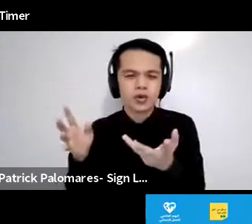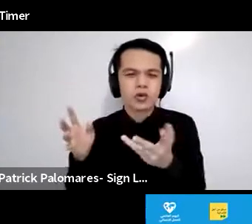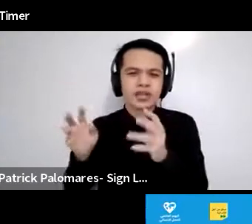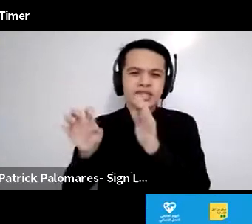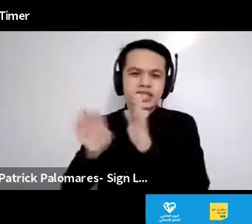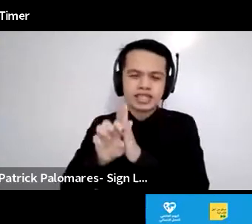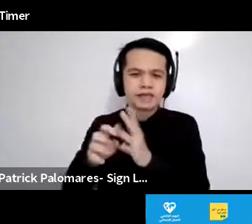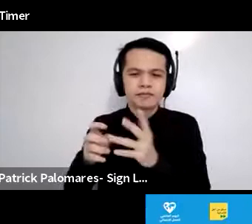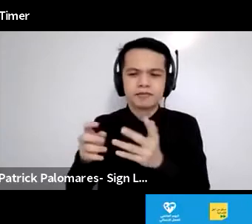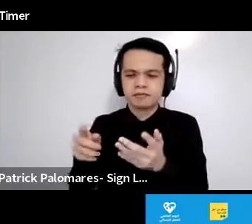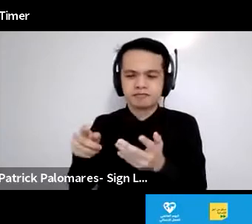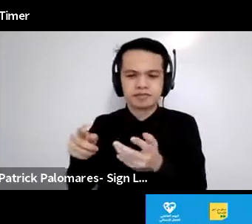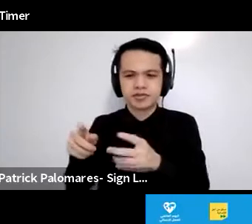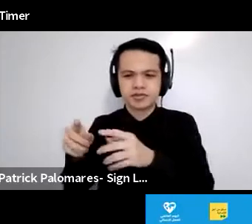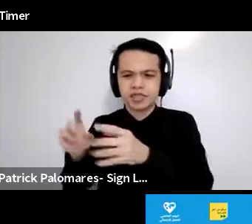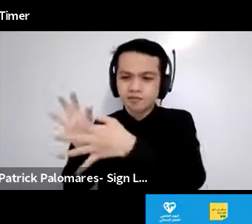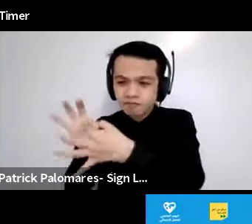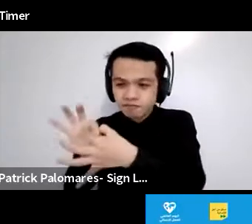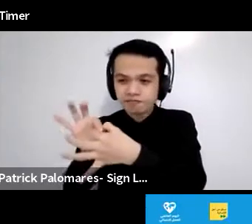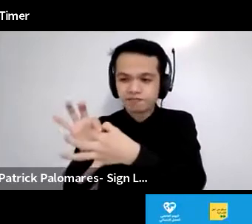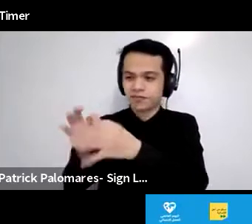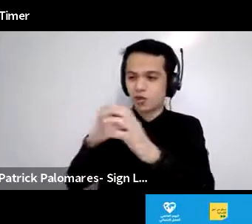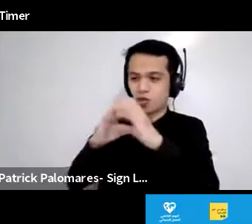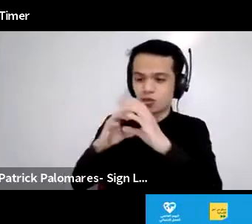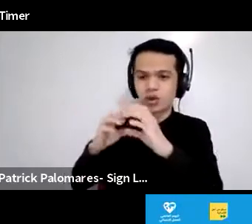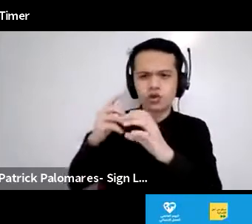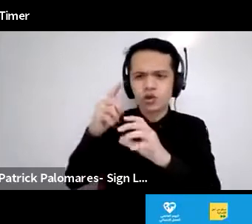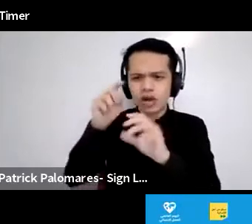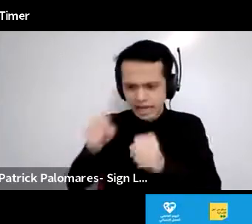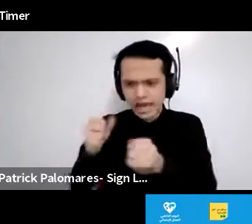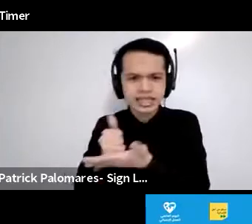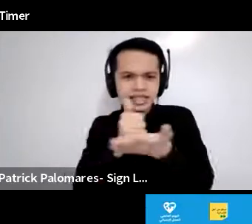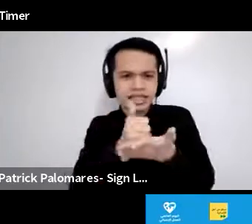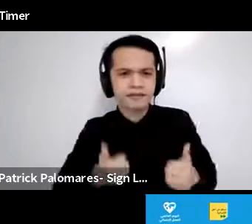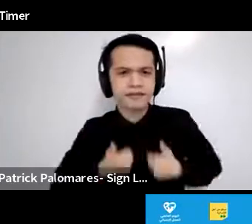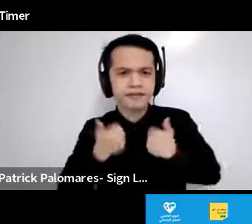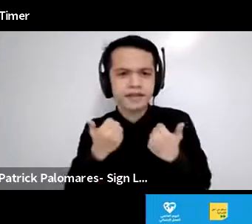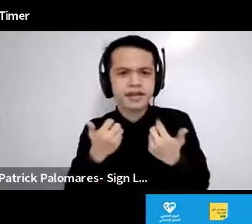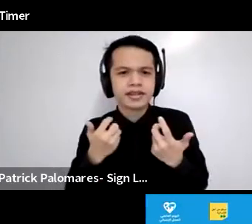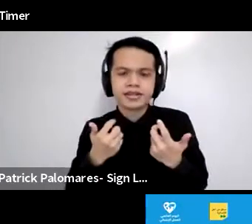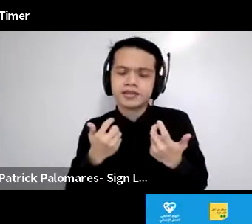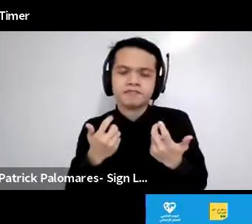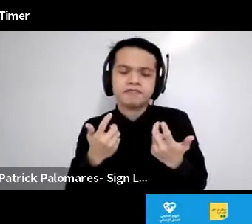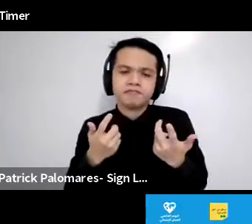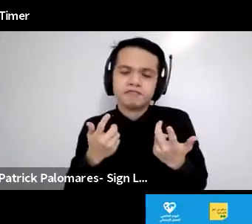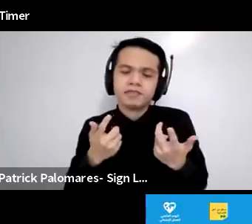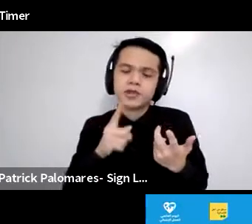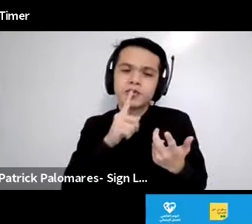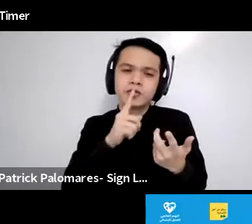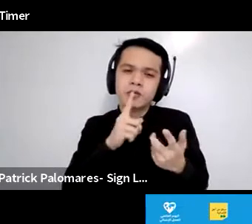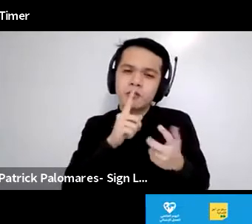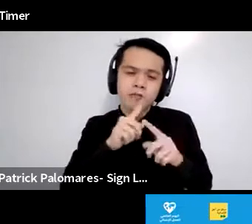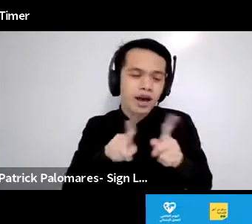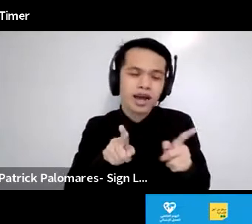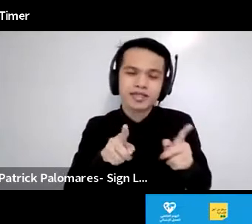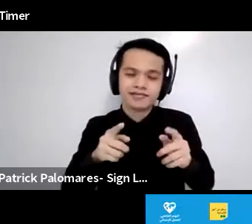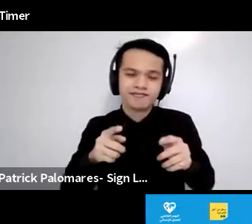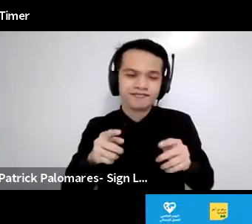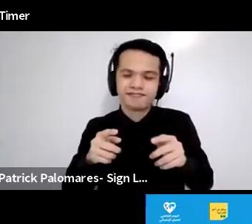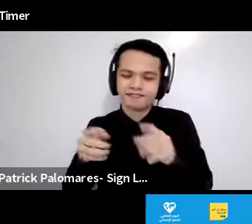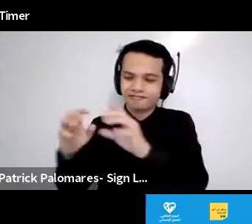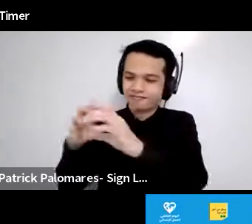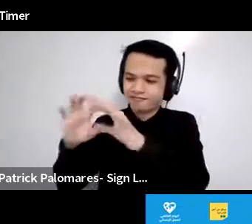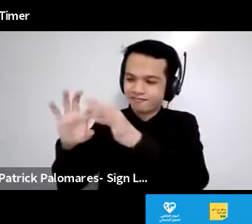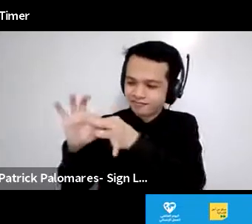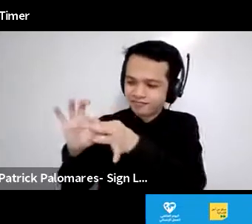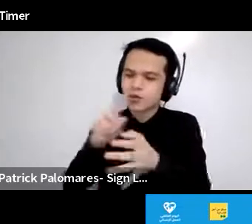coordination and communication, you know, to save lives still remains a big challenge. So